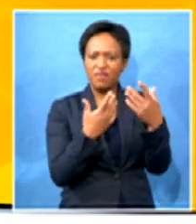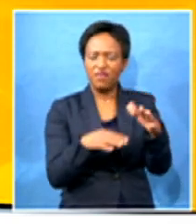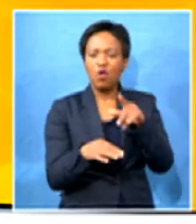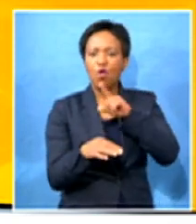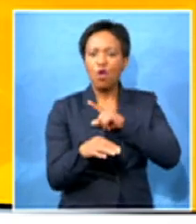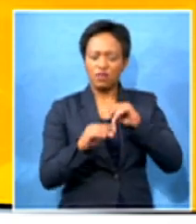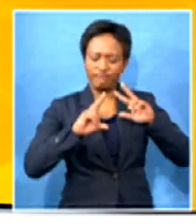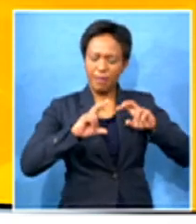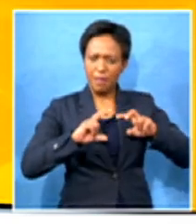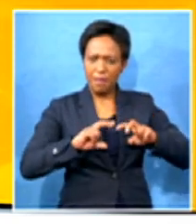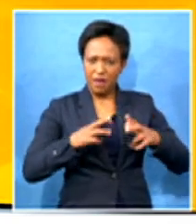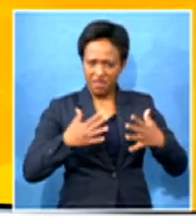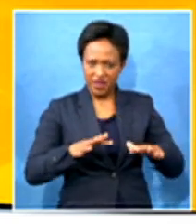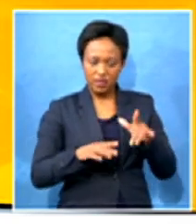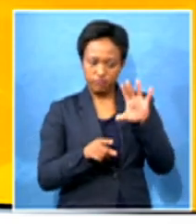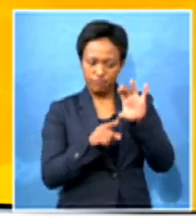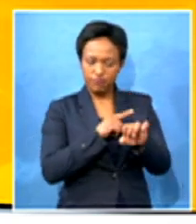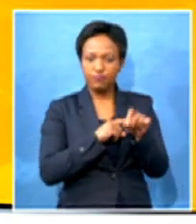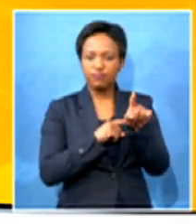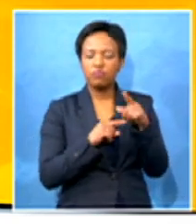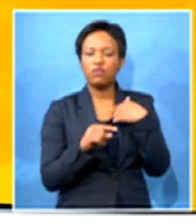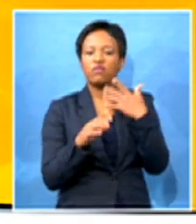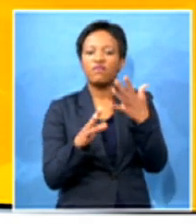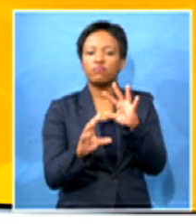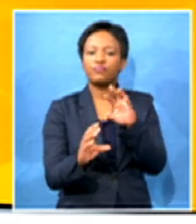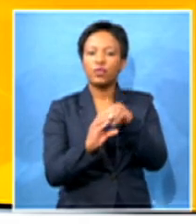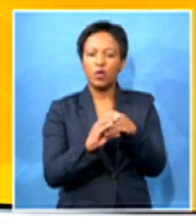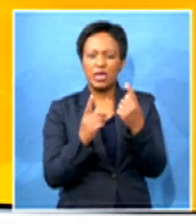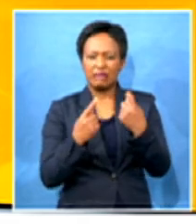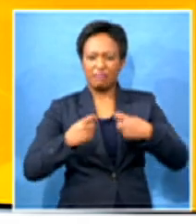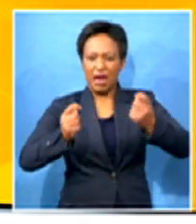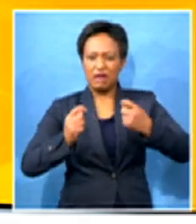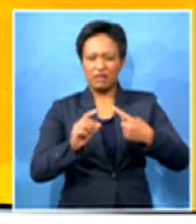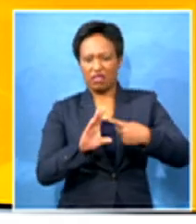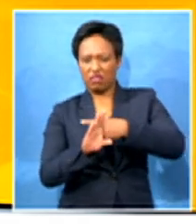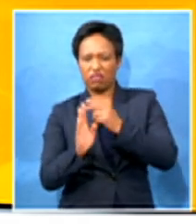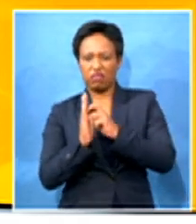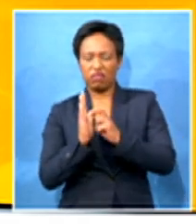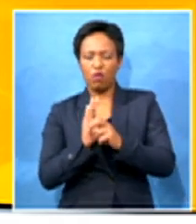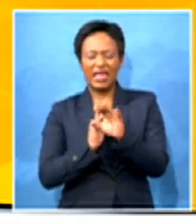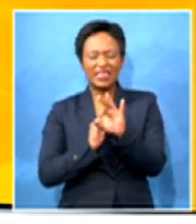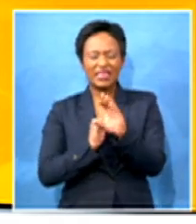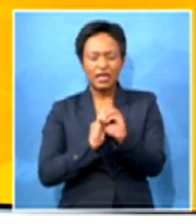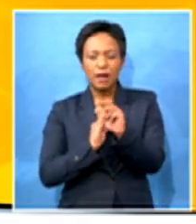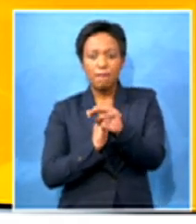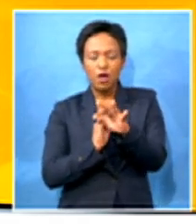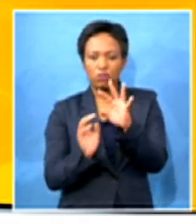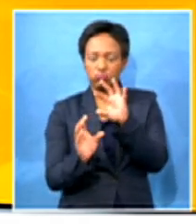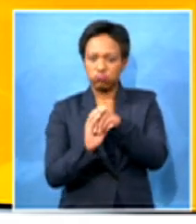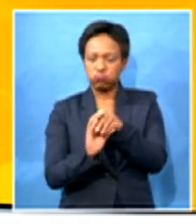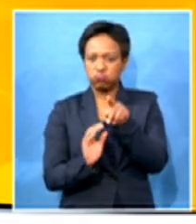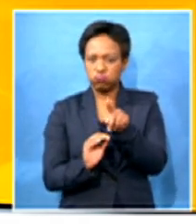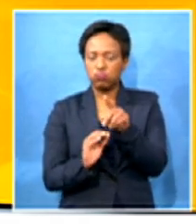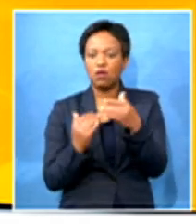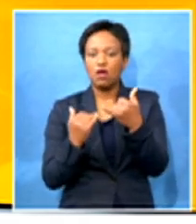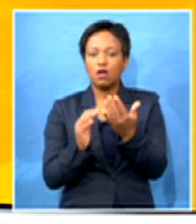forensic investigation which found irregular expenditure amounting to nearly 30 million rand. So to give us an update